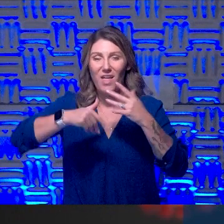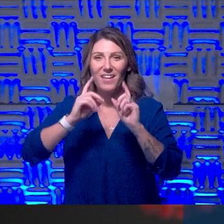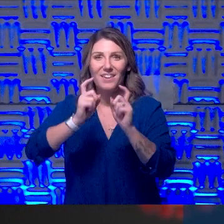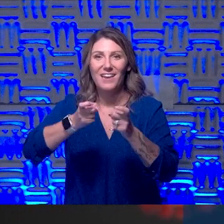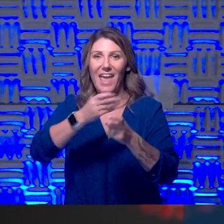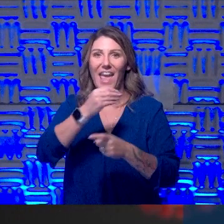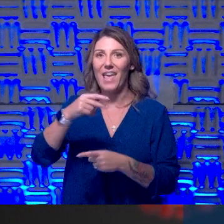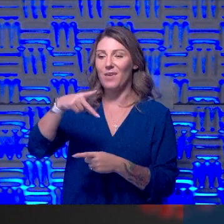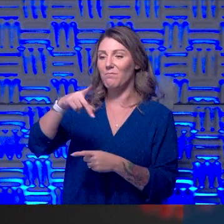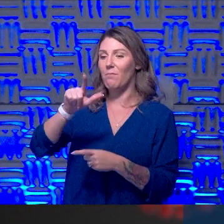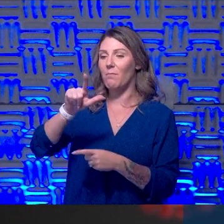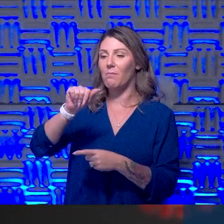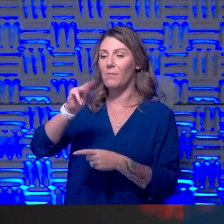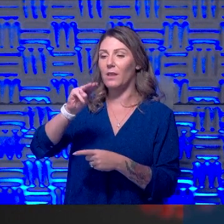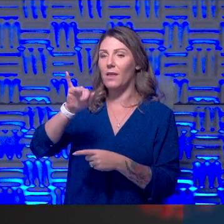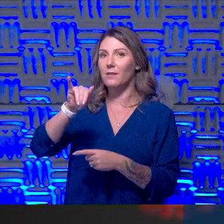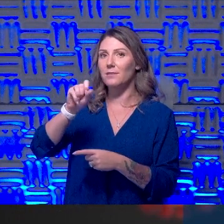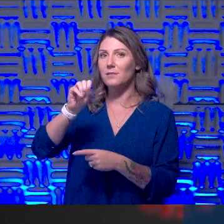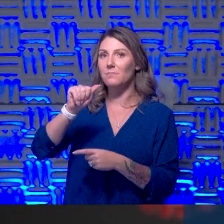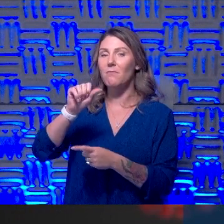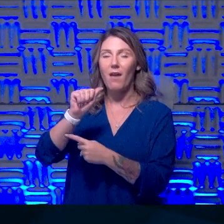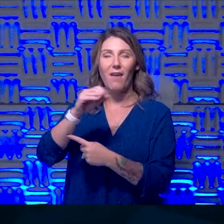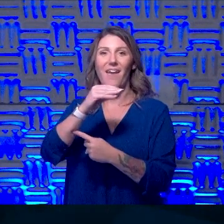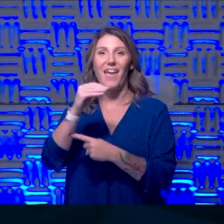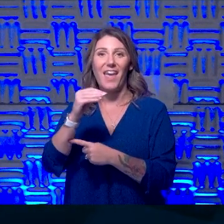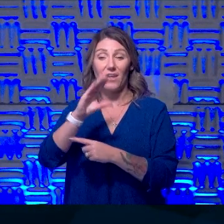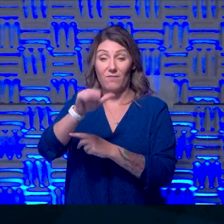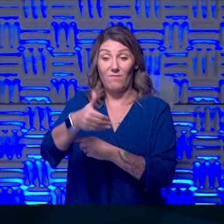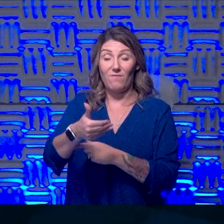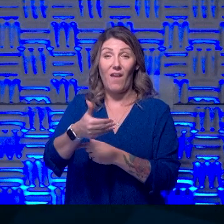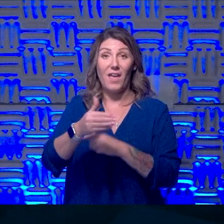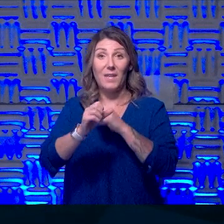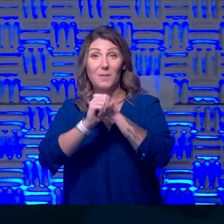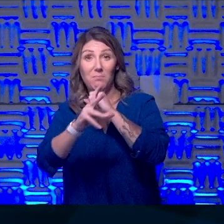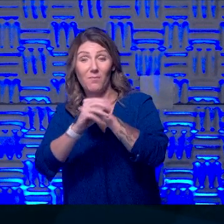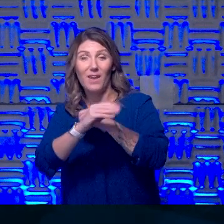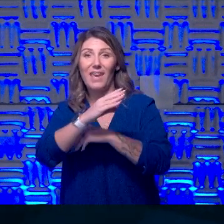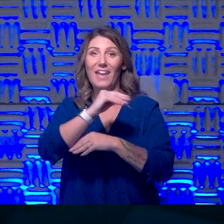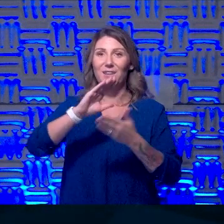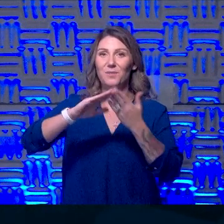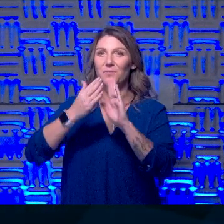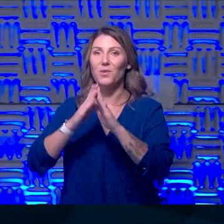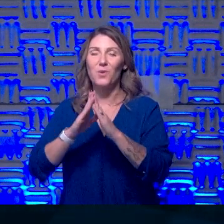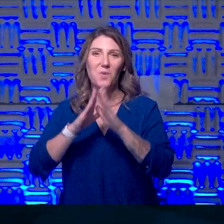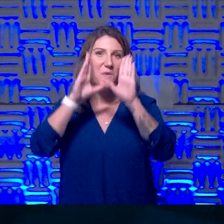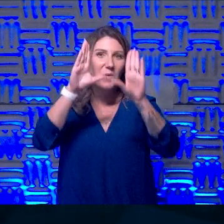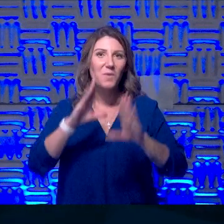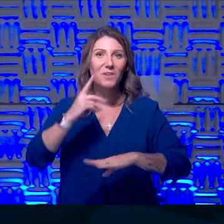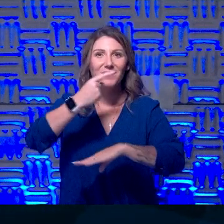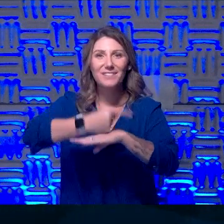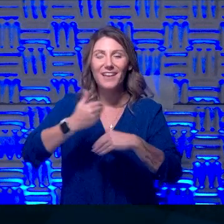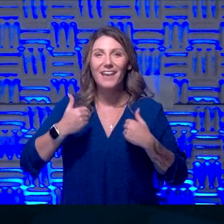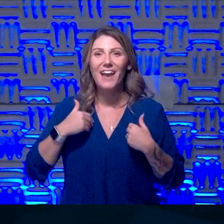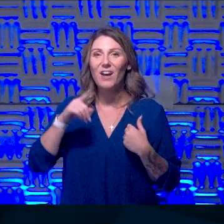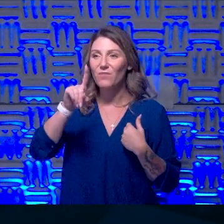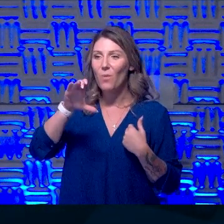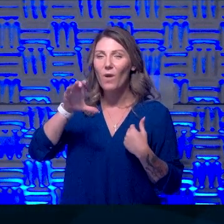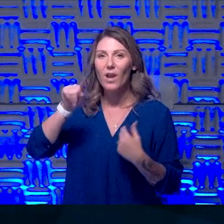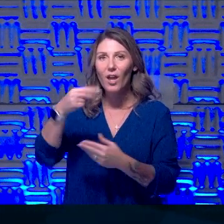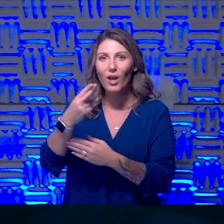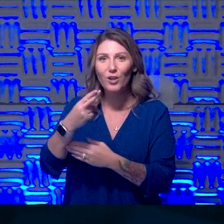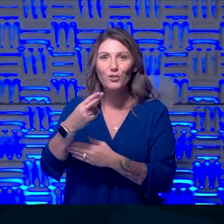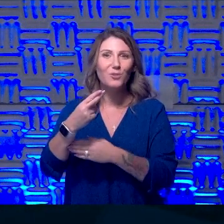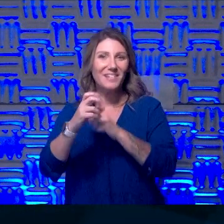donations and plasma. We invite the media and, of course, our community to be with us. What a great day here to have our 100th episode. Before